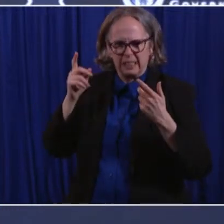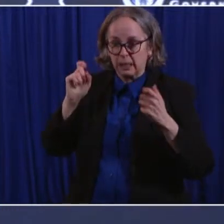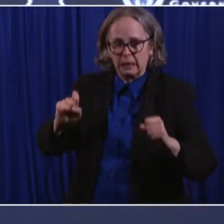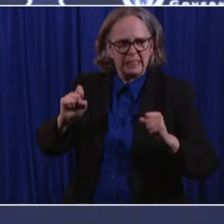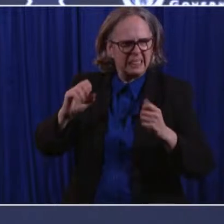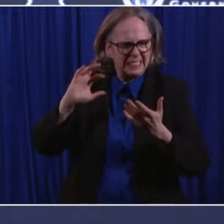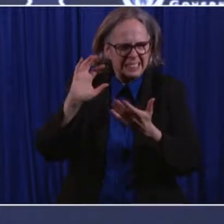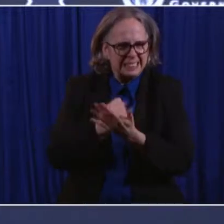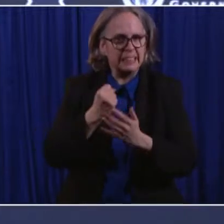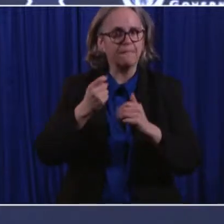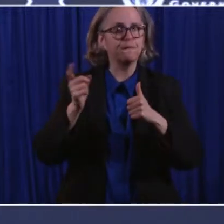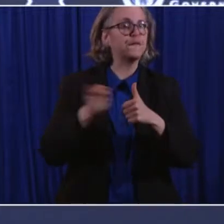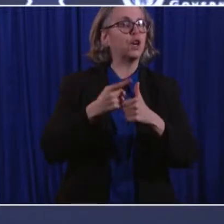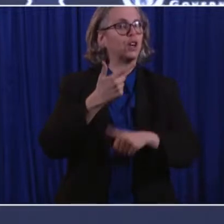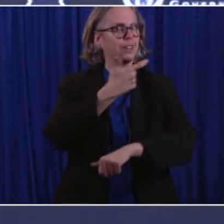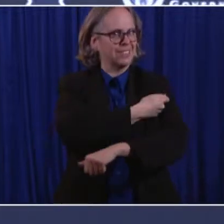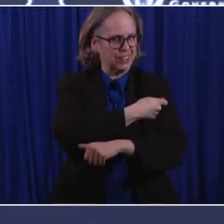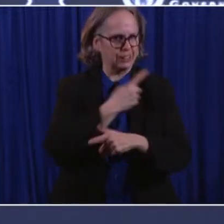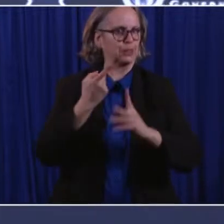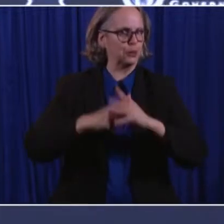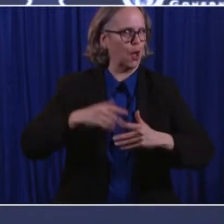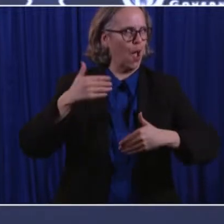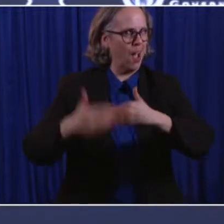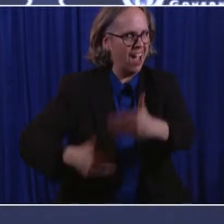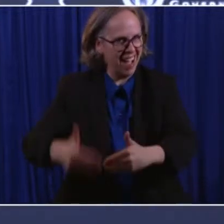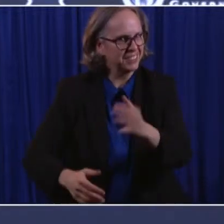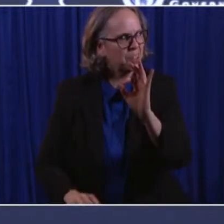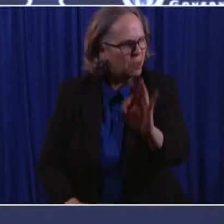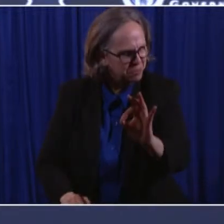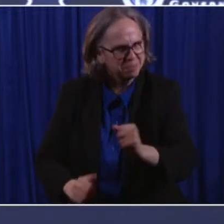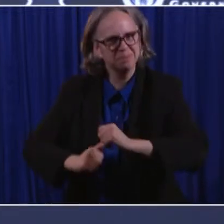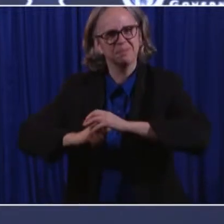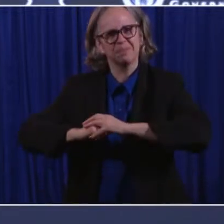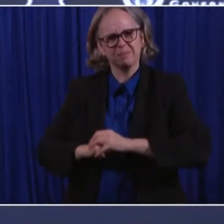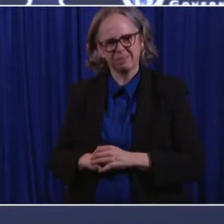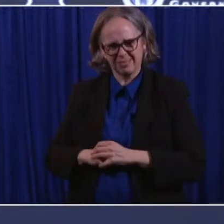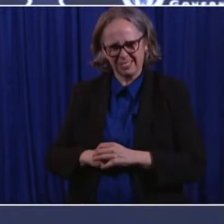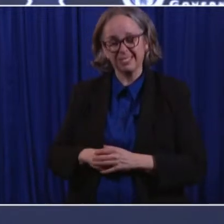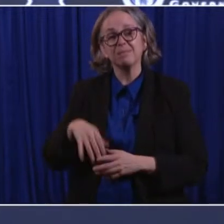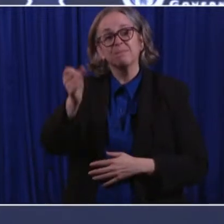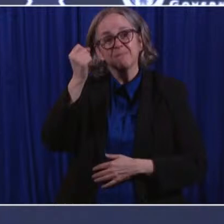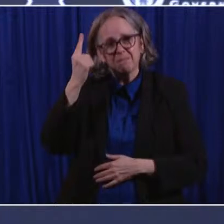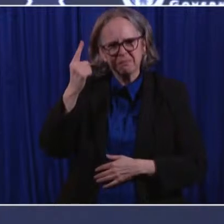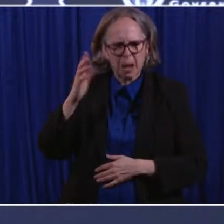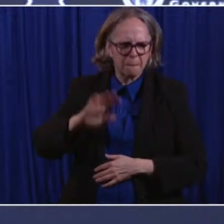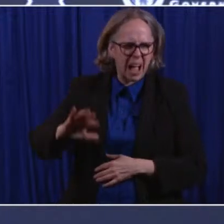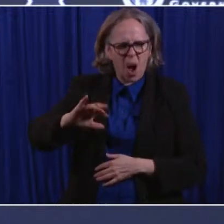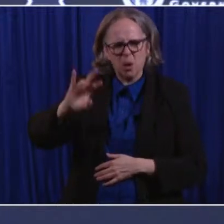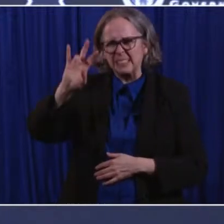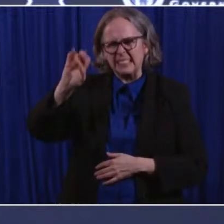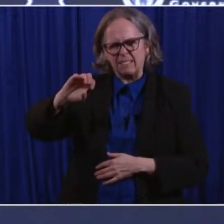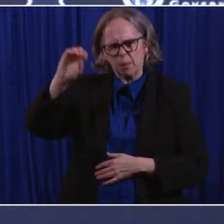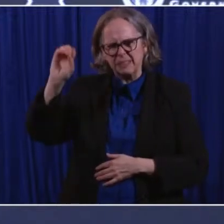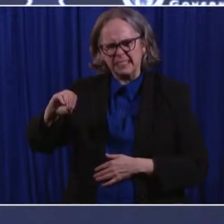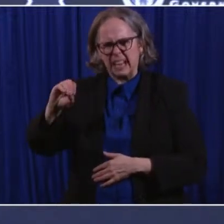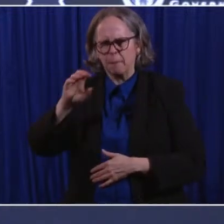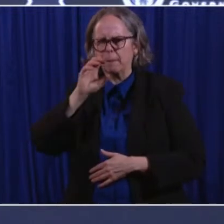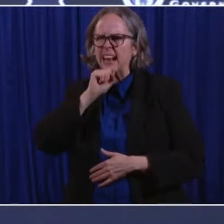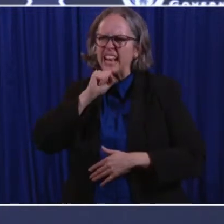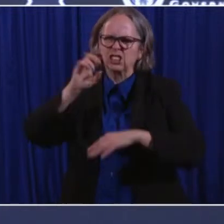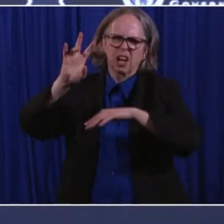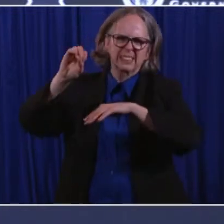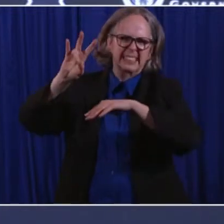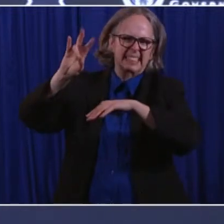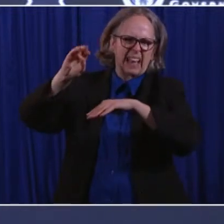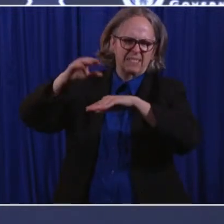shot. 70%. Almost 70% of adults who are older than 70 years of age have also